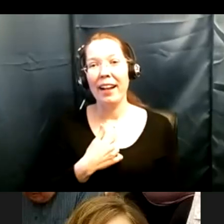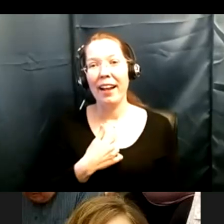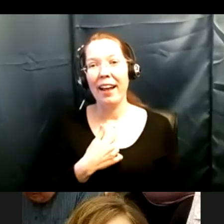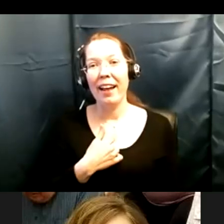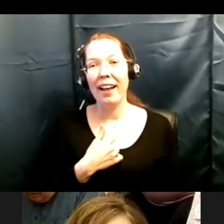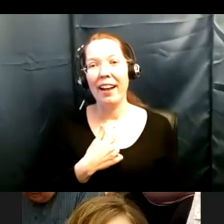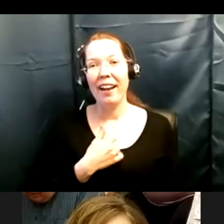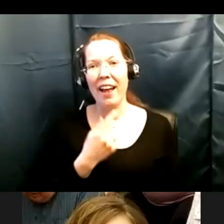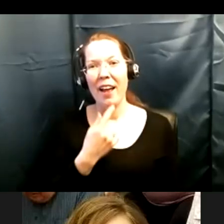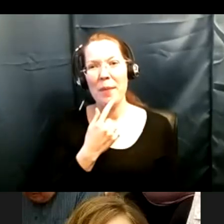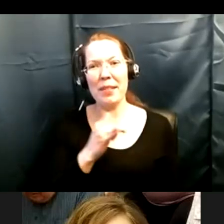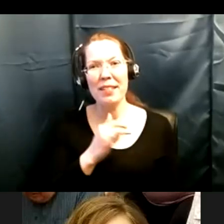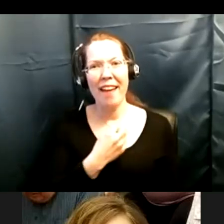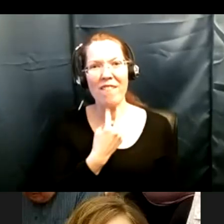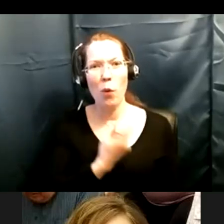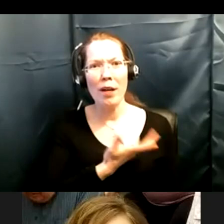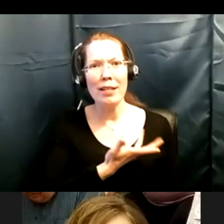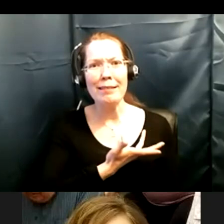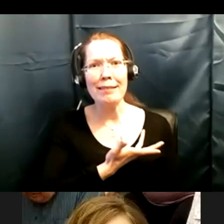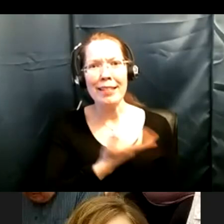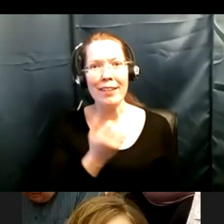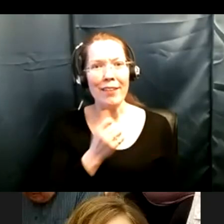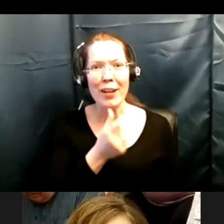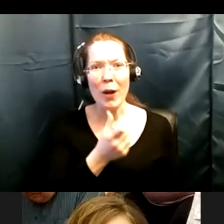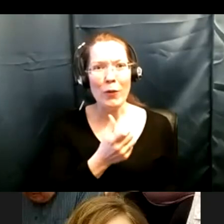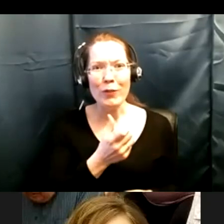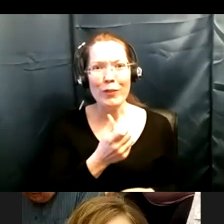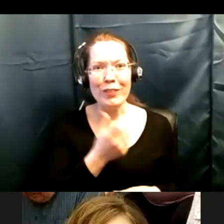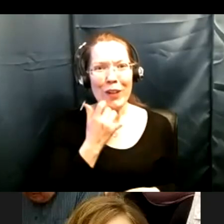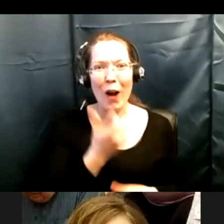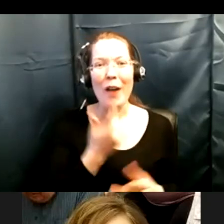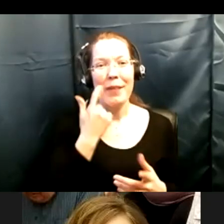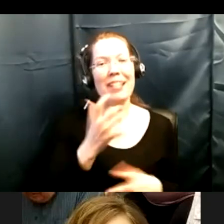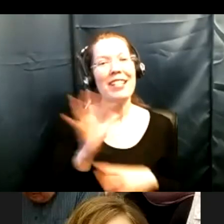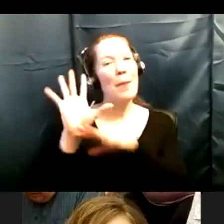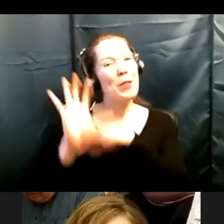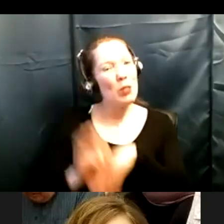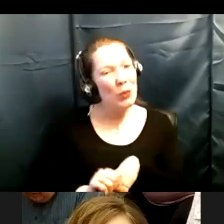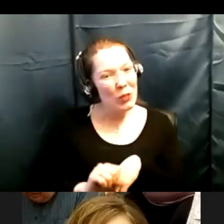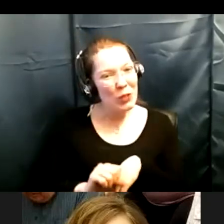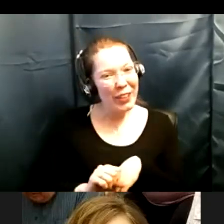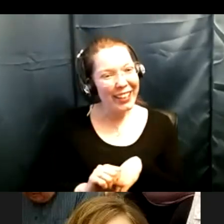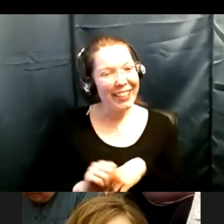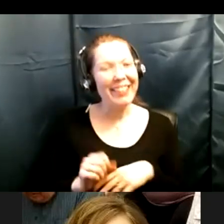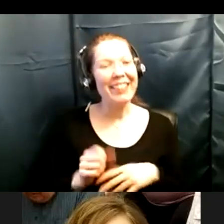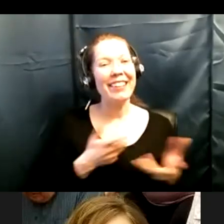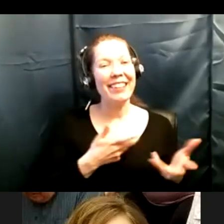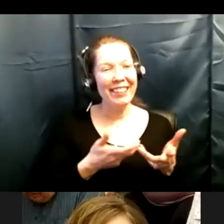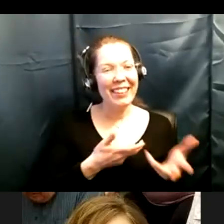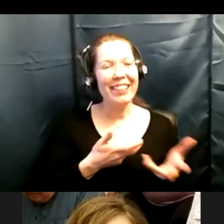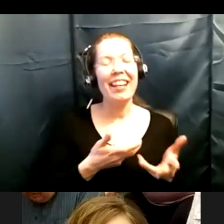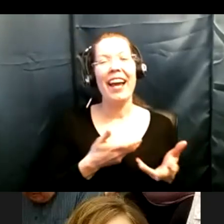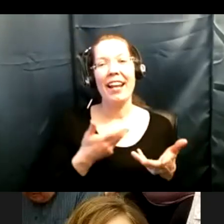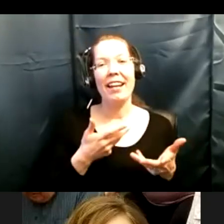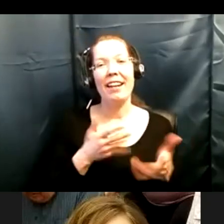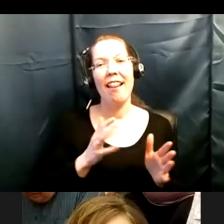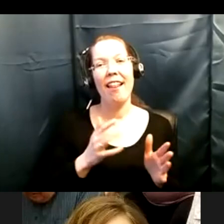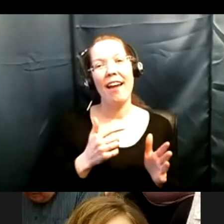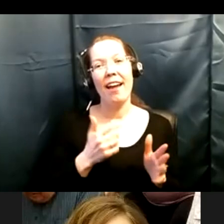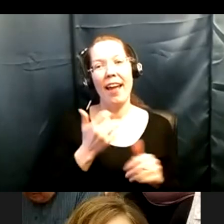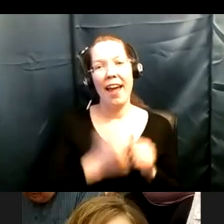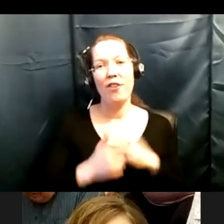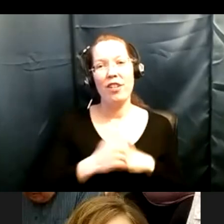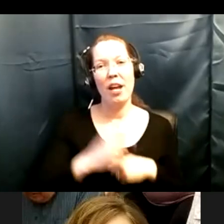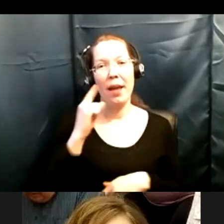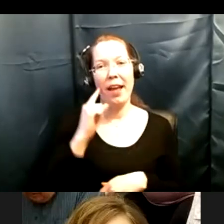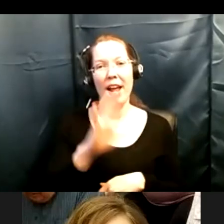I miss that voice. I miss it because I'm used to it. And it allows, every time I hear